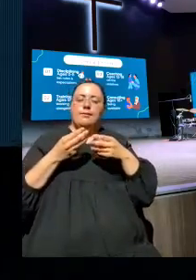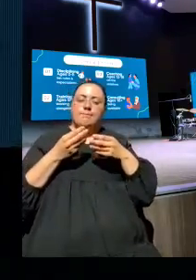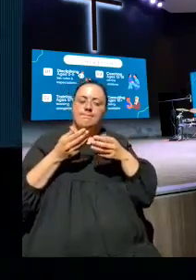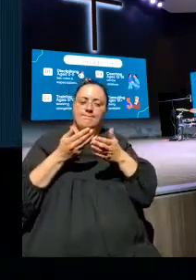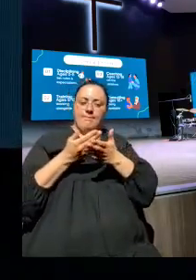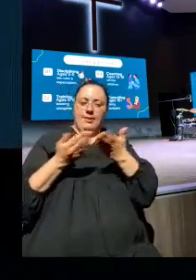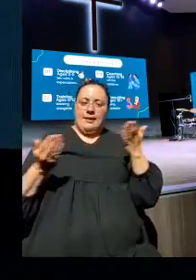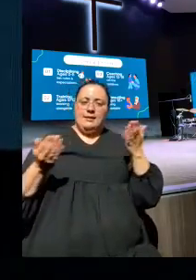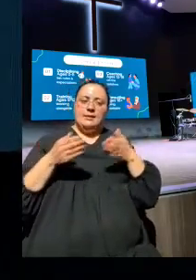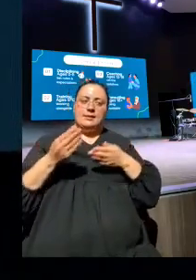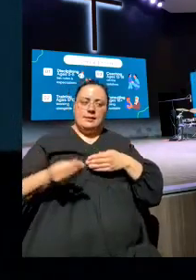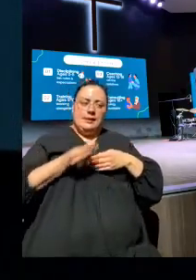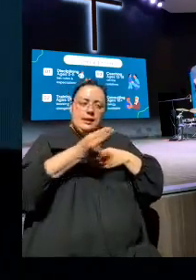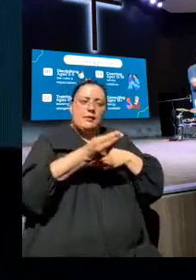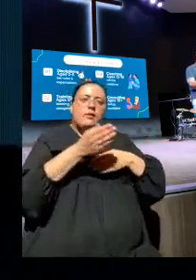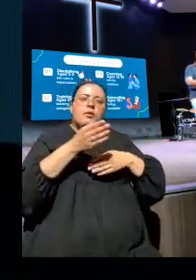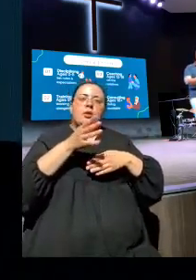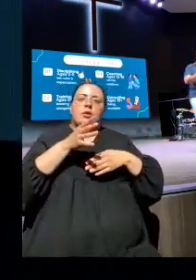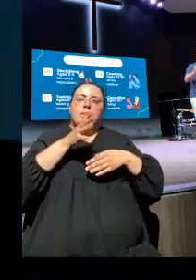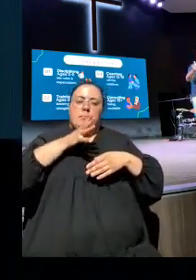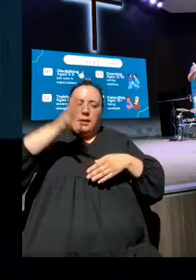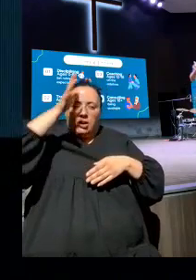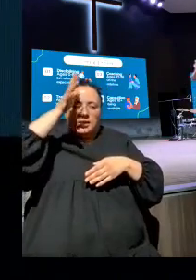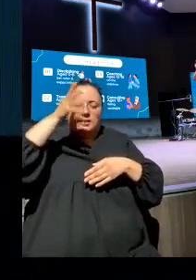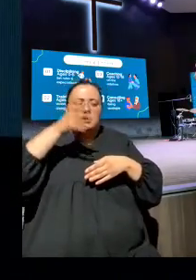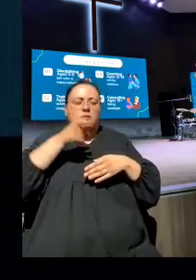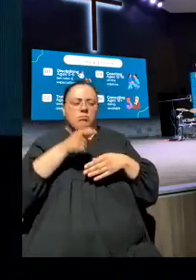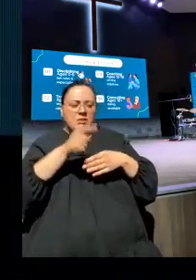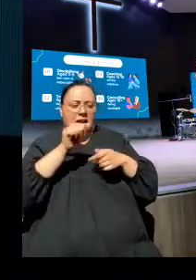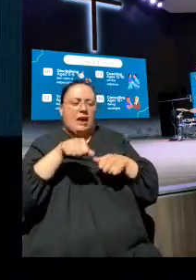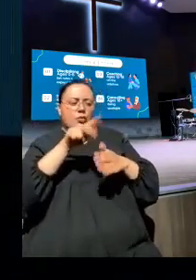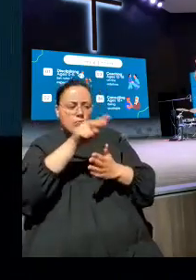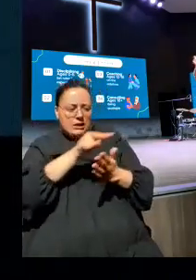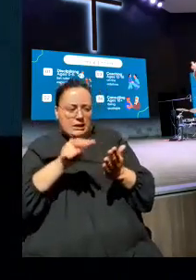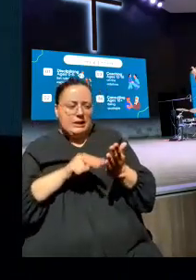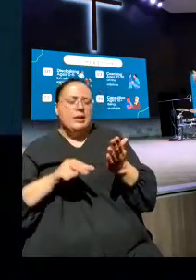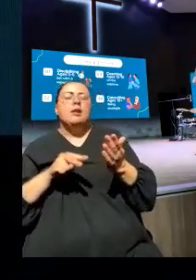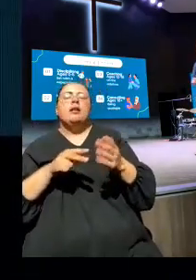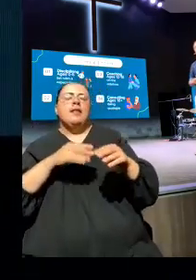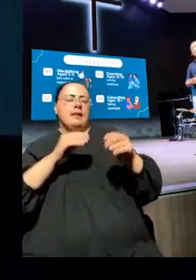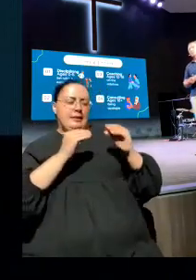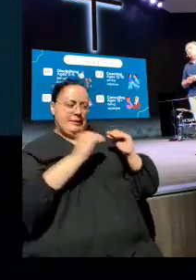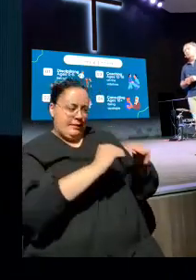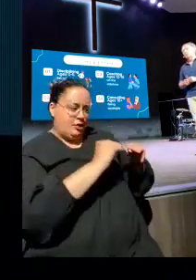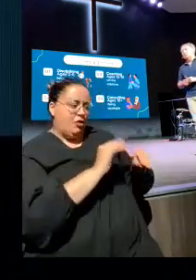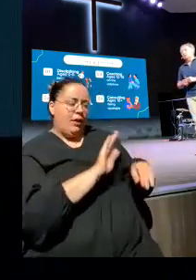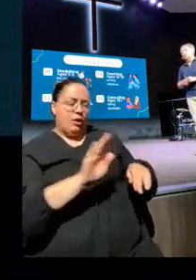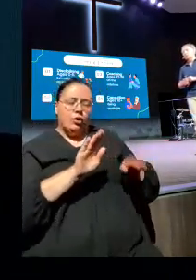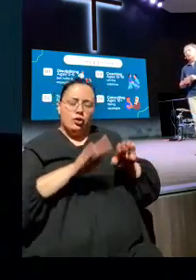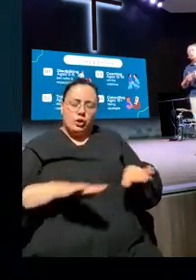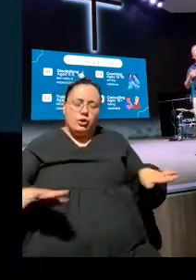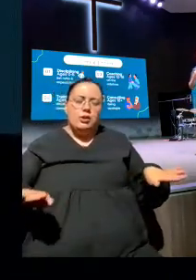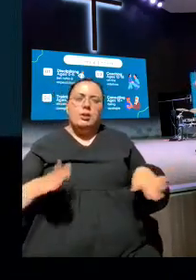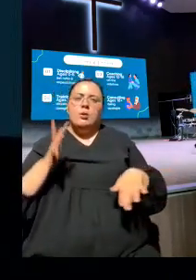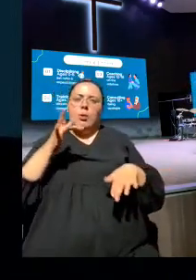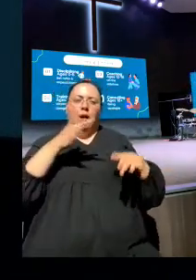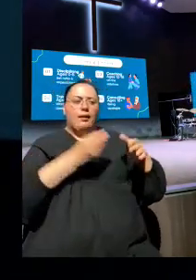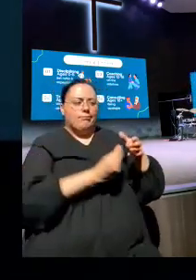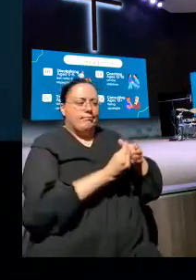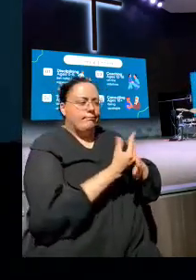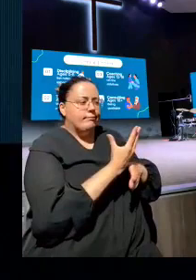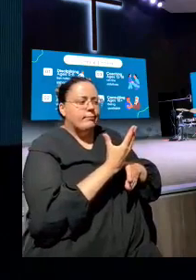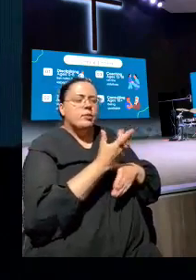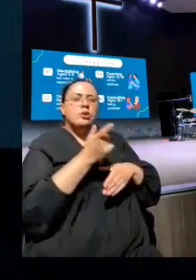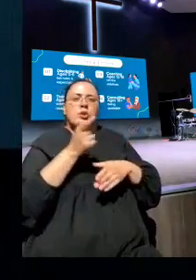of reading it with them is training them to read the Bible themselves and to grow with it. And you become a role model in